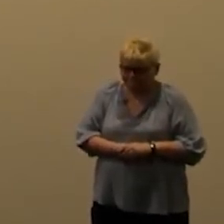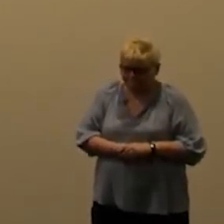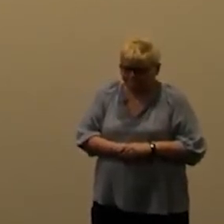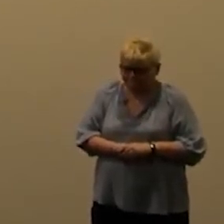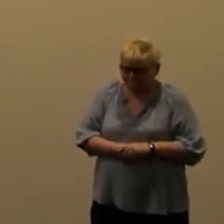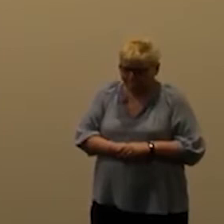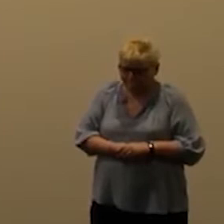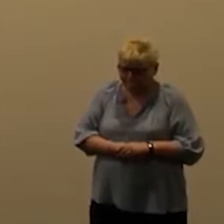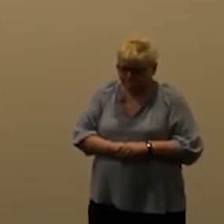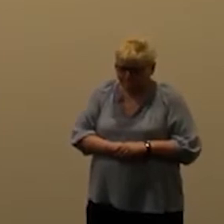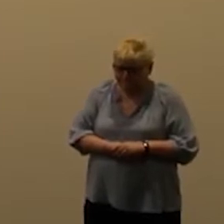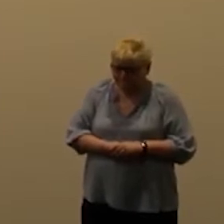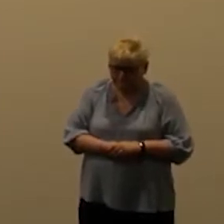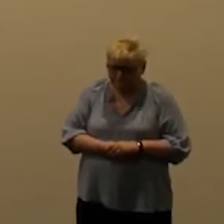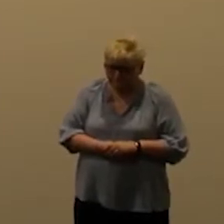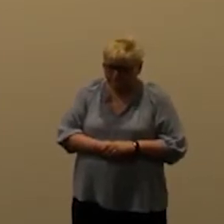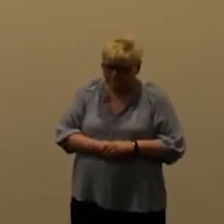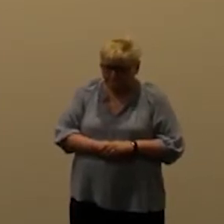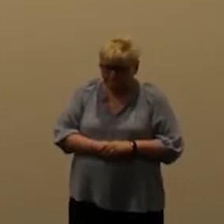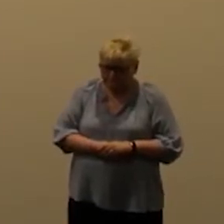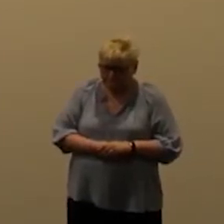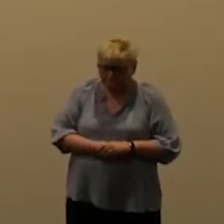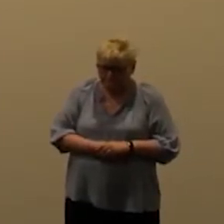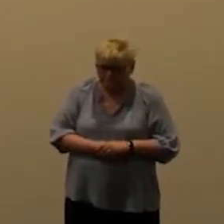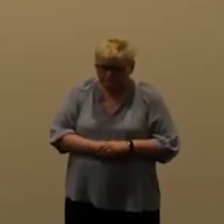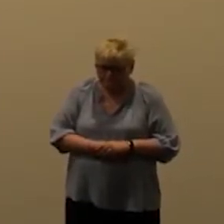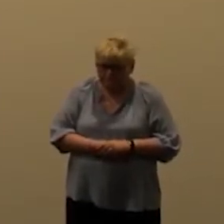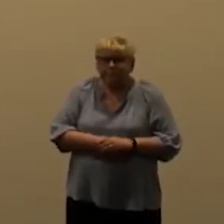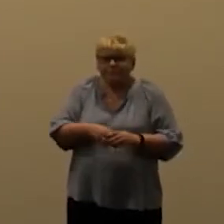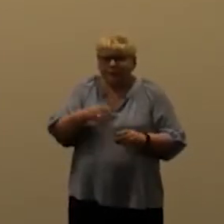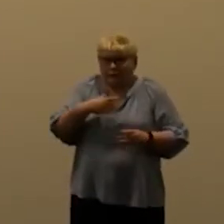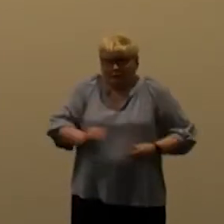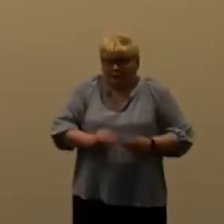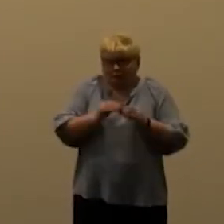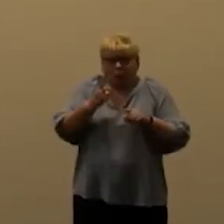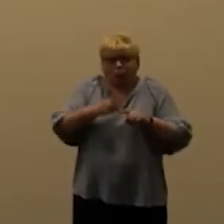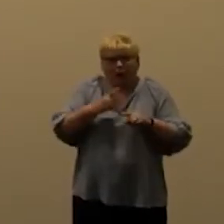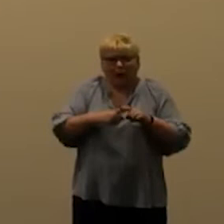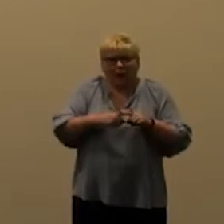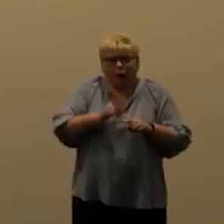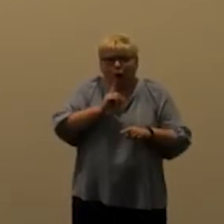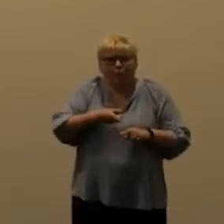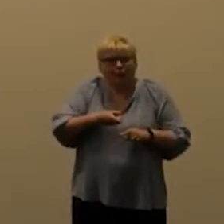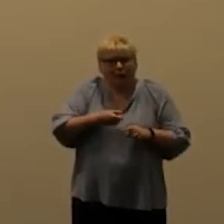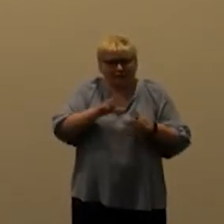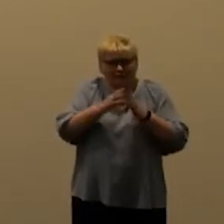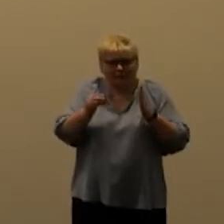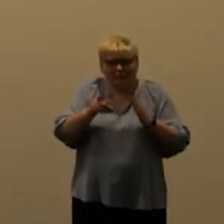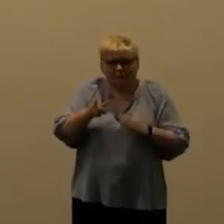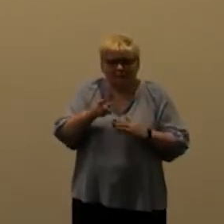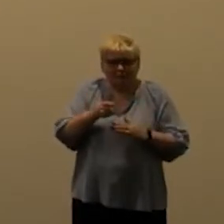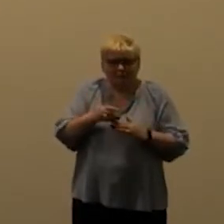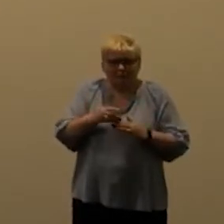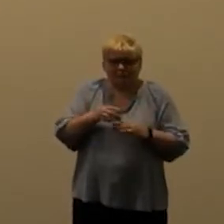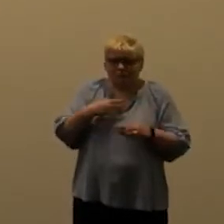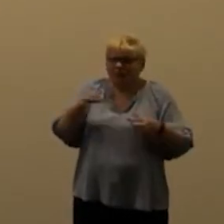Ooh. Cool. And again, I've just drawn up a quick command example of how we might achieve this. You can see in this one, we're going